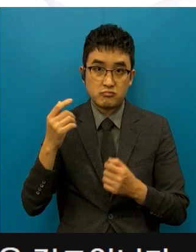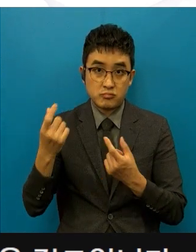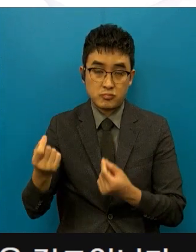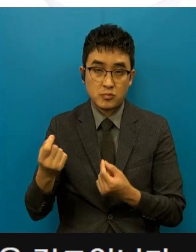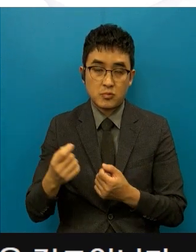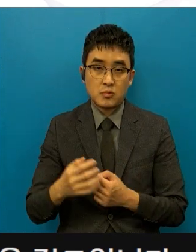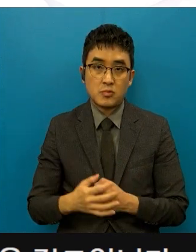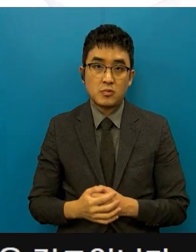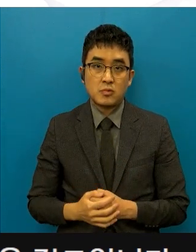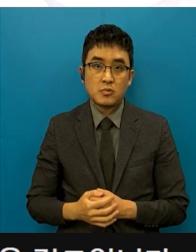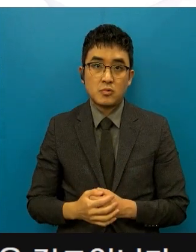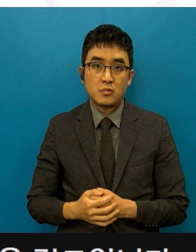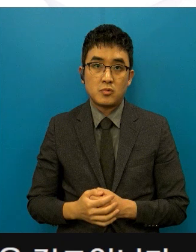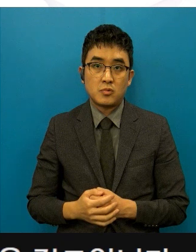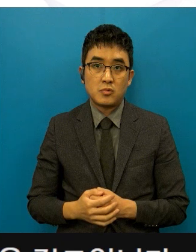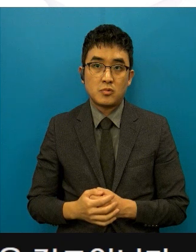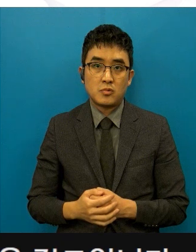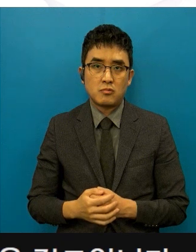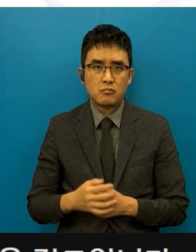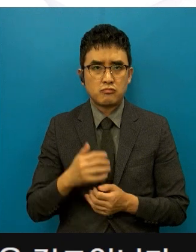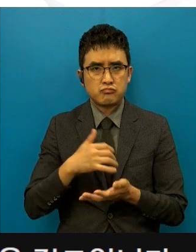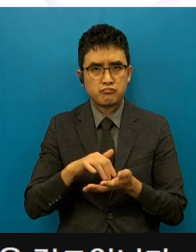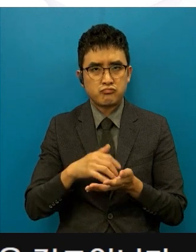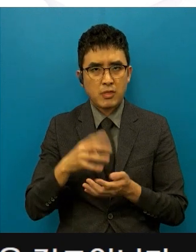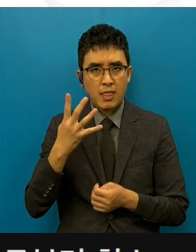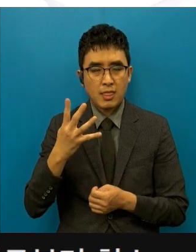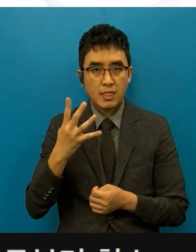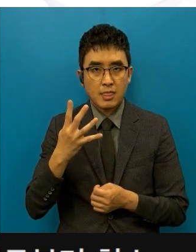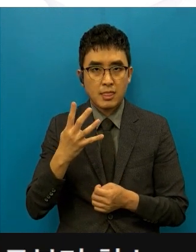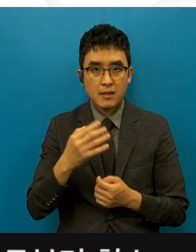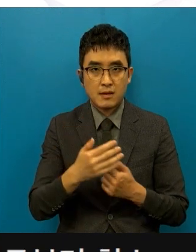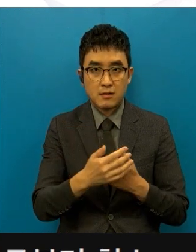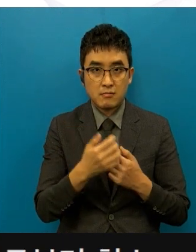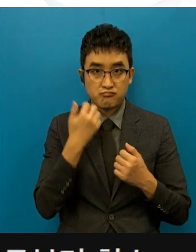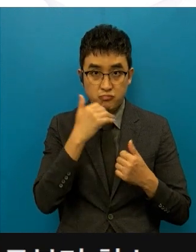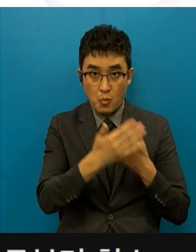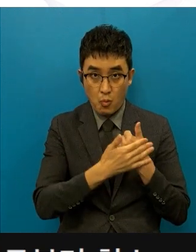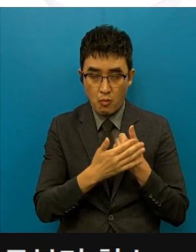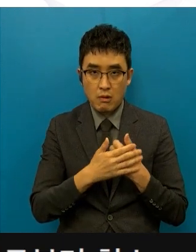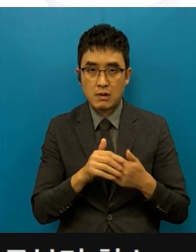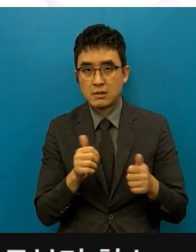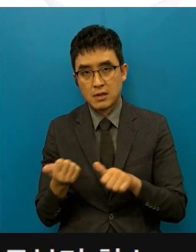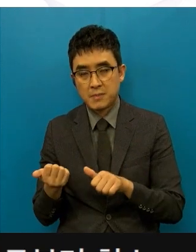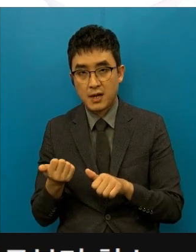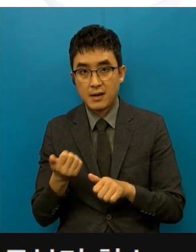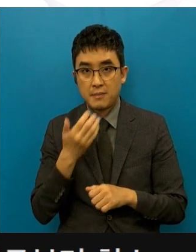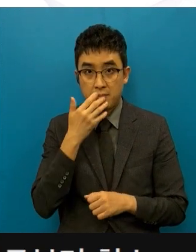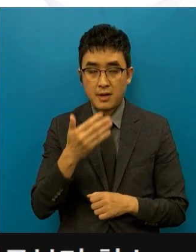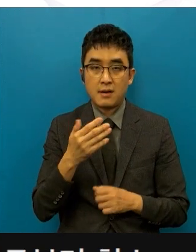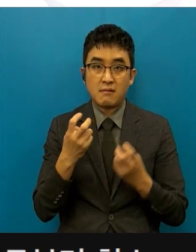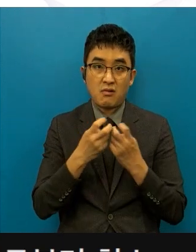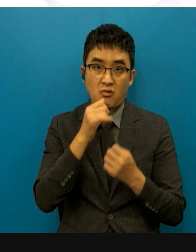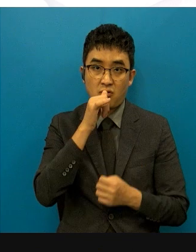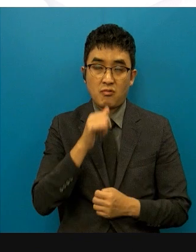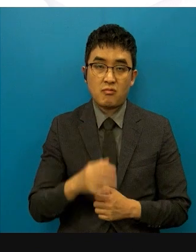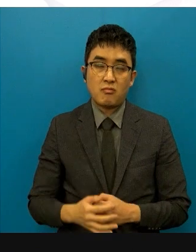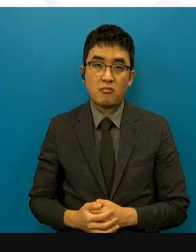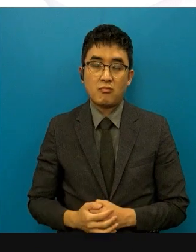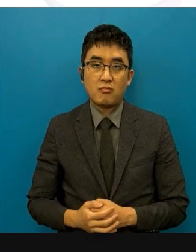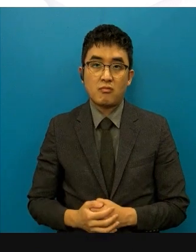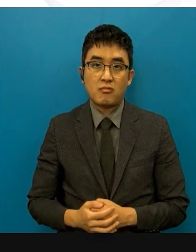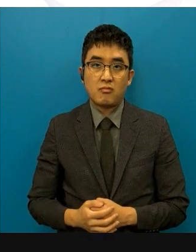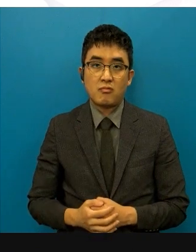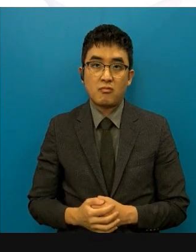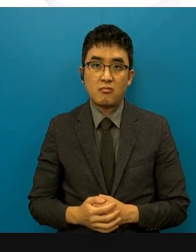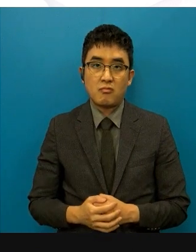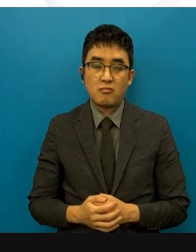Being so international and attracting so much international attention, one might think that this practice has a